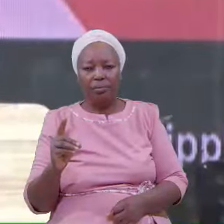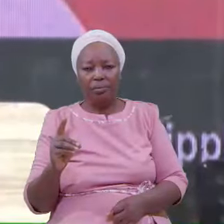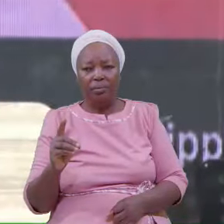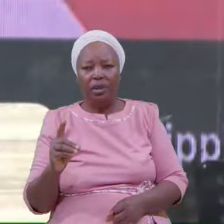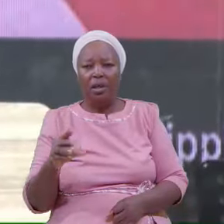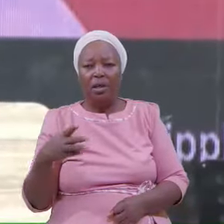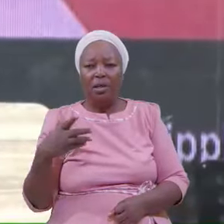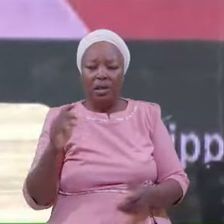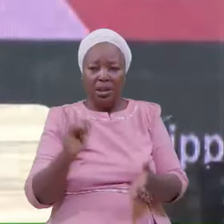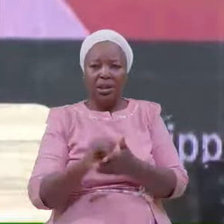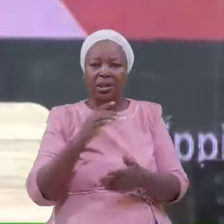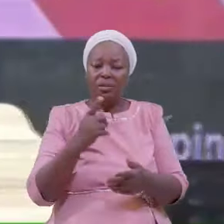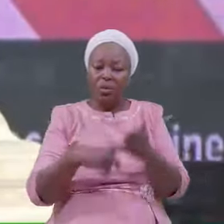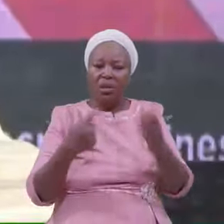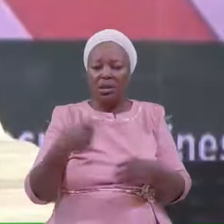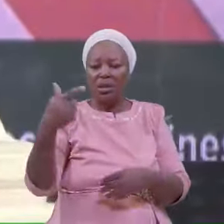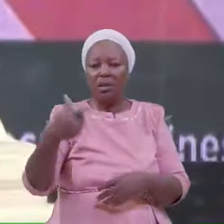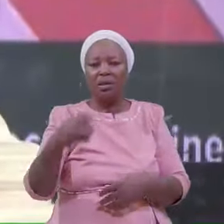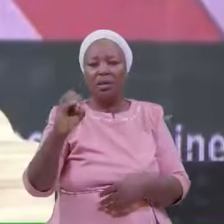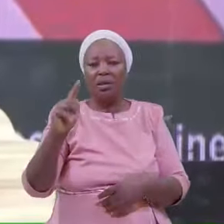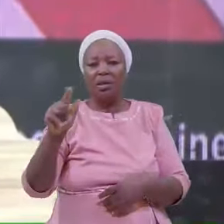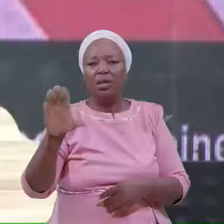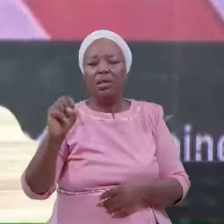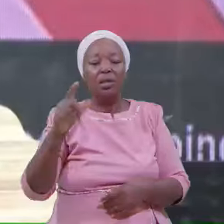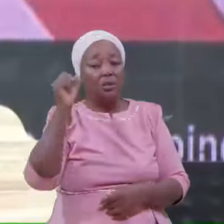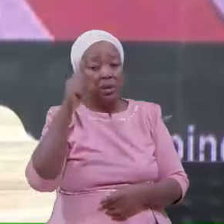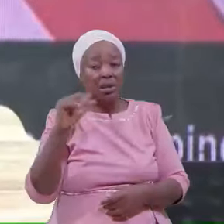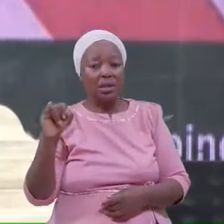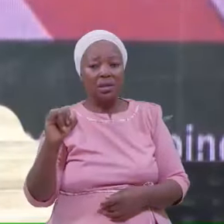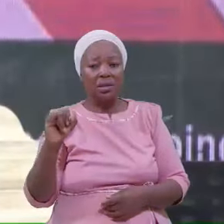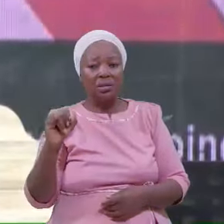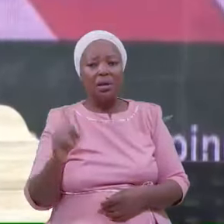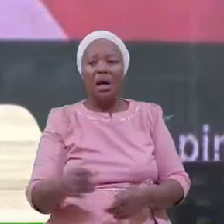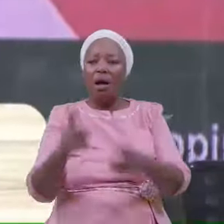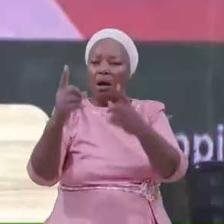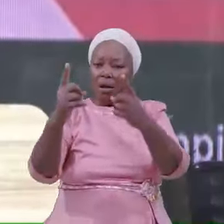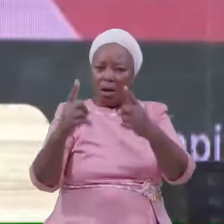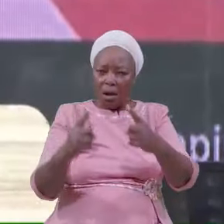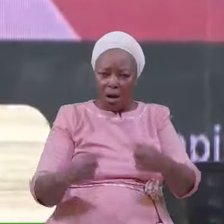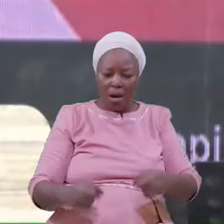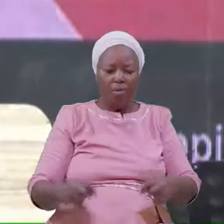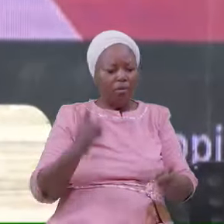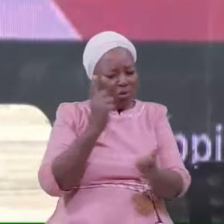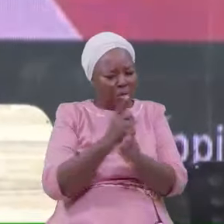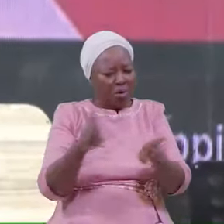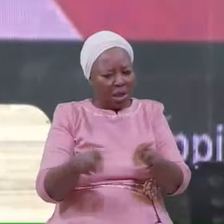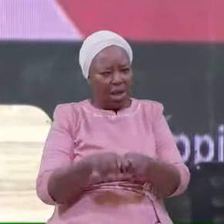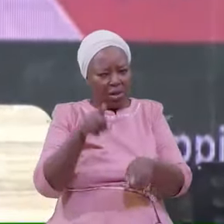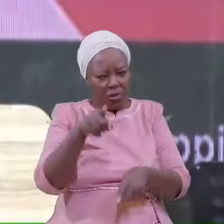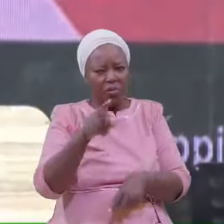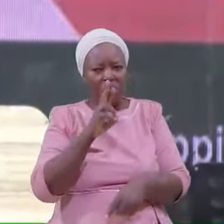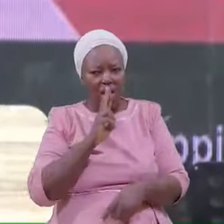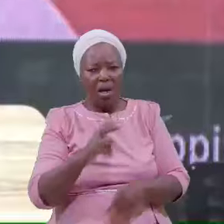perception. Ito ang paningin at ginagawa ng mga hintil. Come as you are. Come as